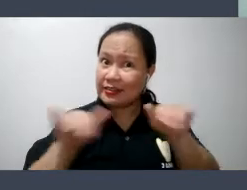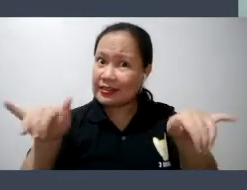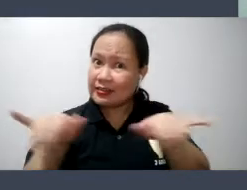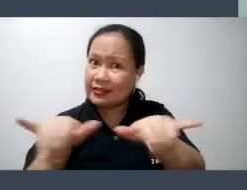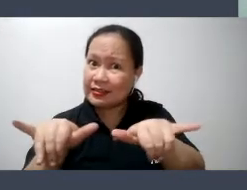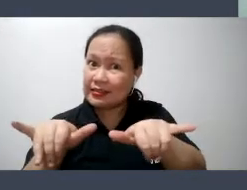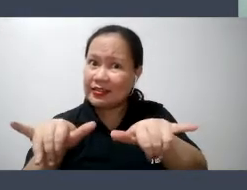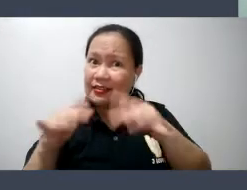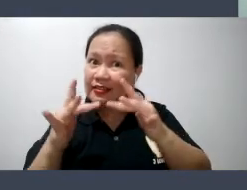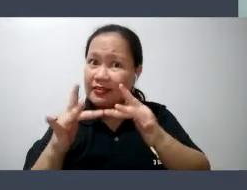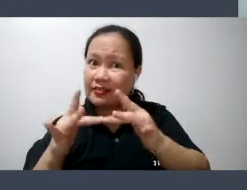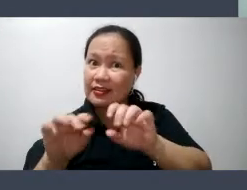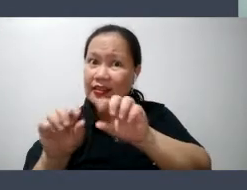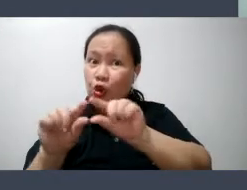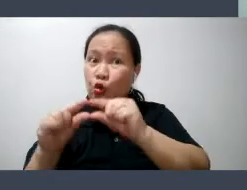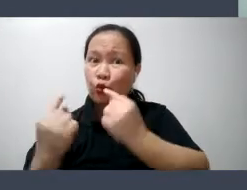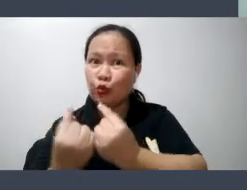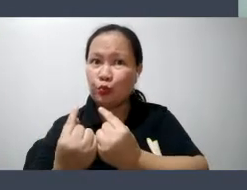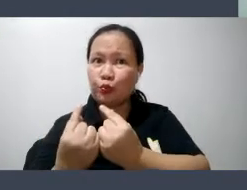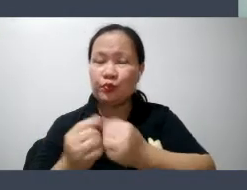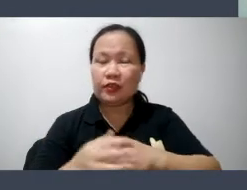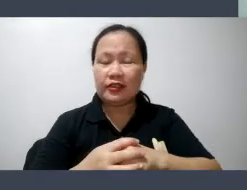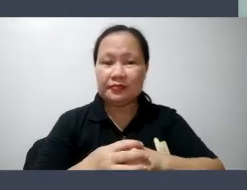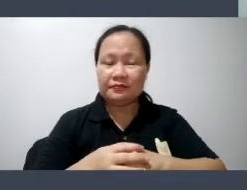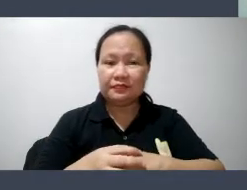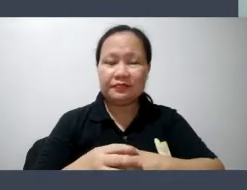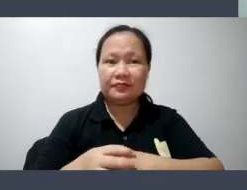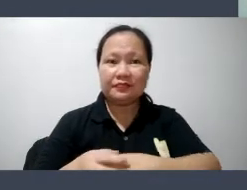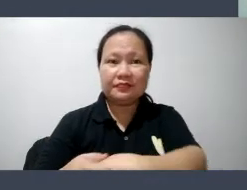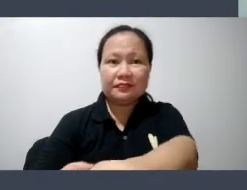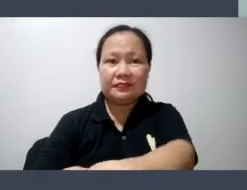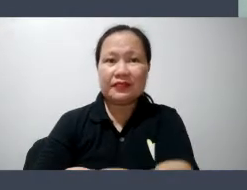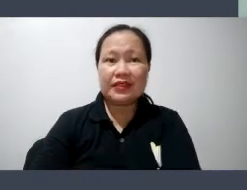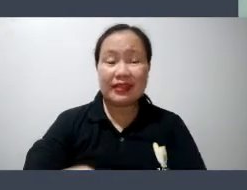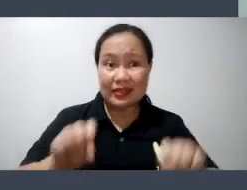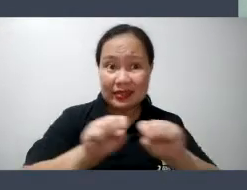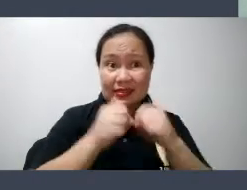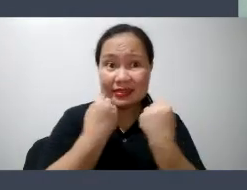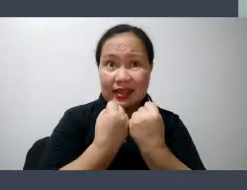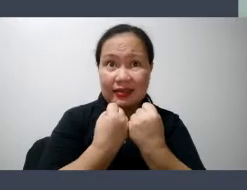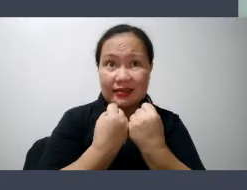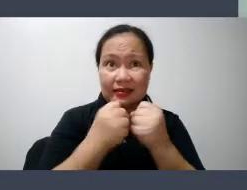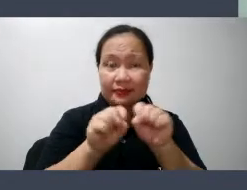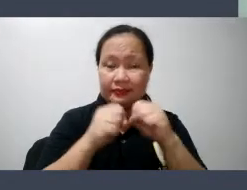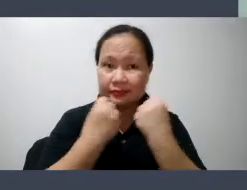to group. Okay, we say that set